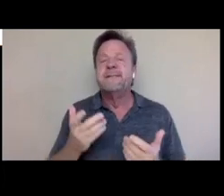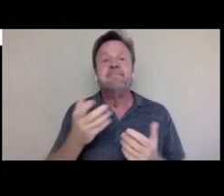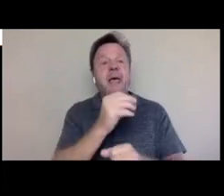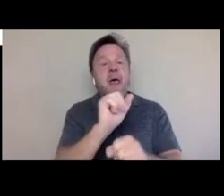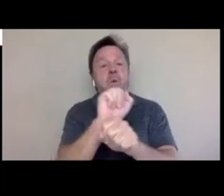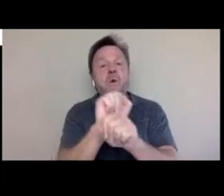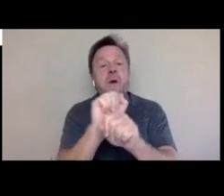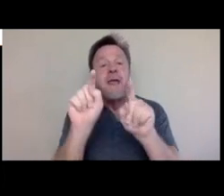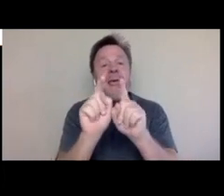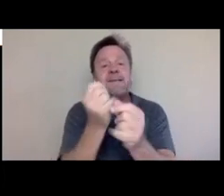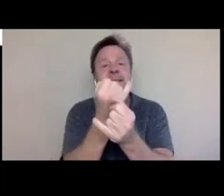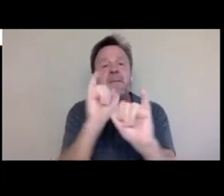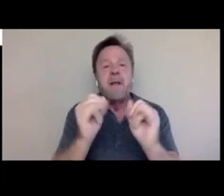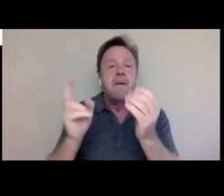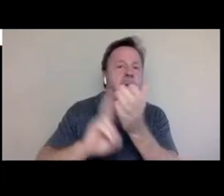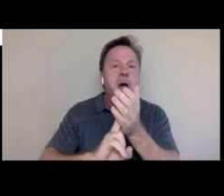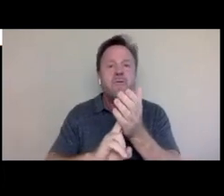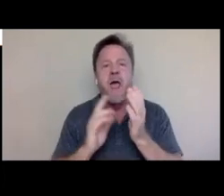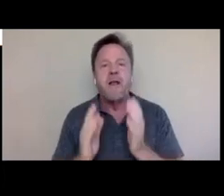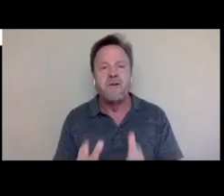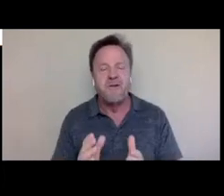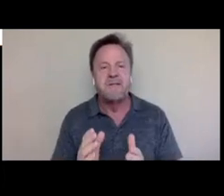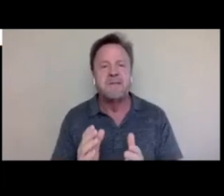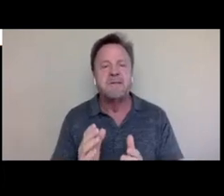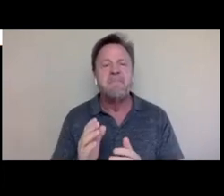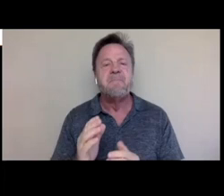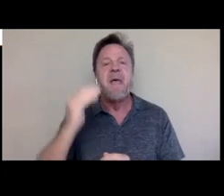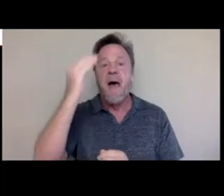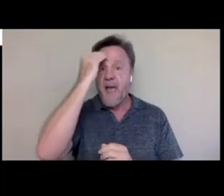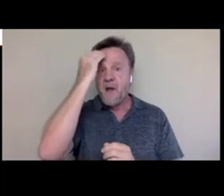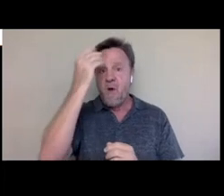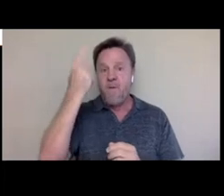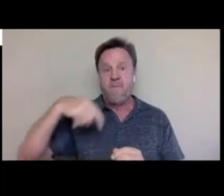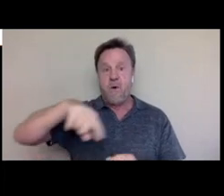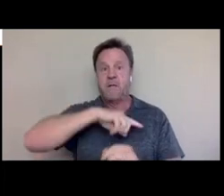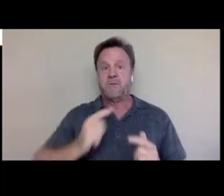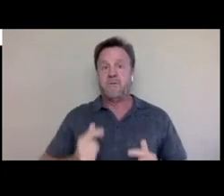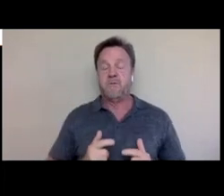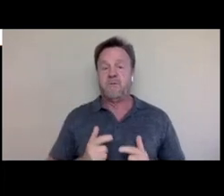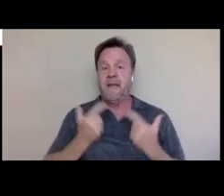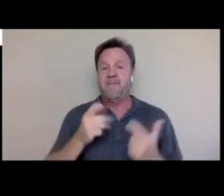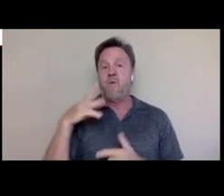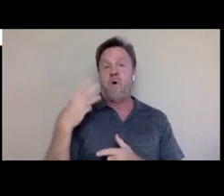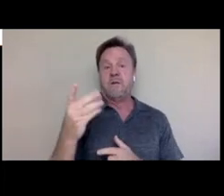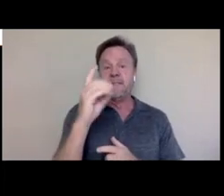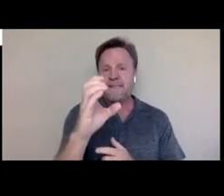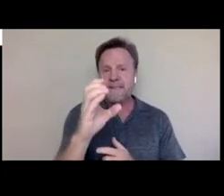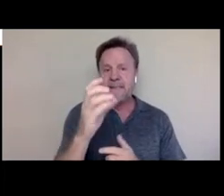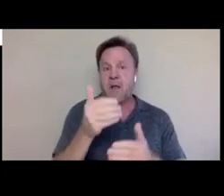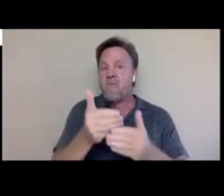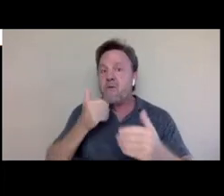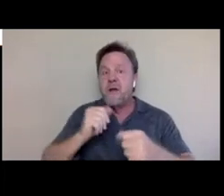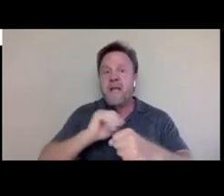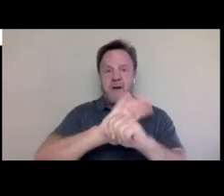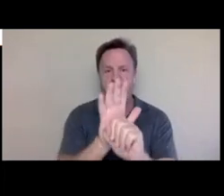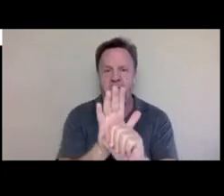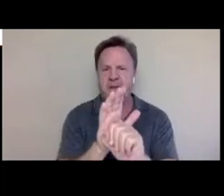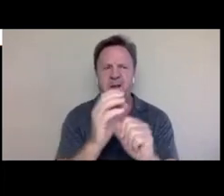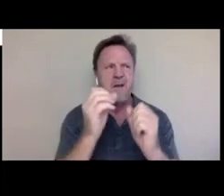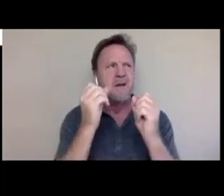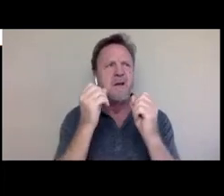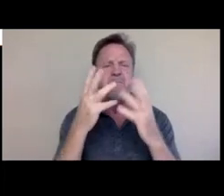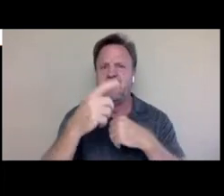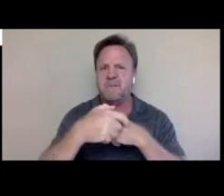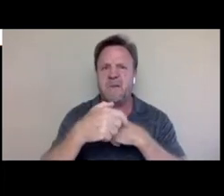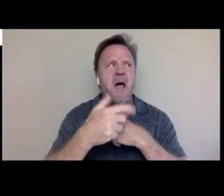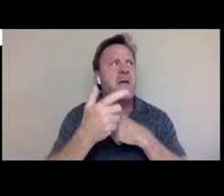as independent contractors. I know for those of us who live in Washington, D.C., pre-COVID, how many times I've gotten into